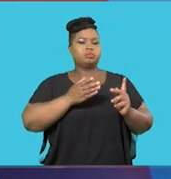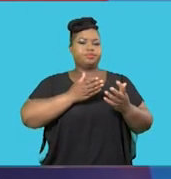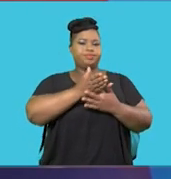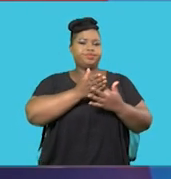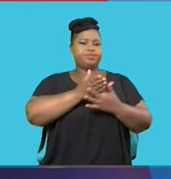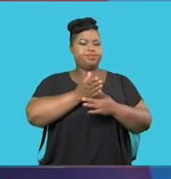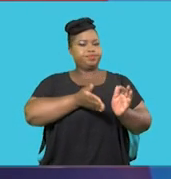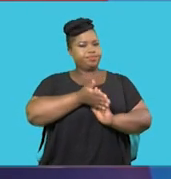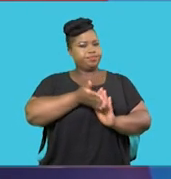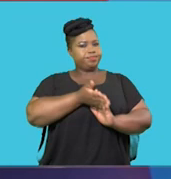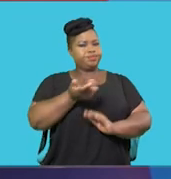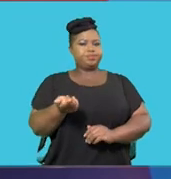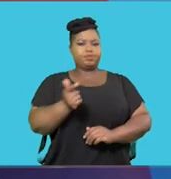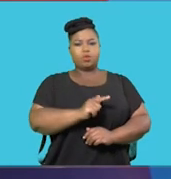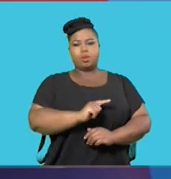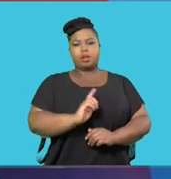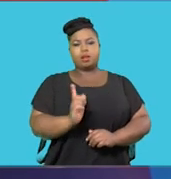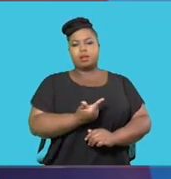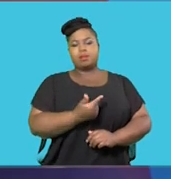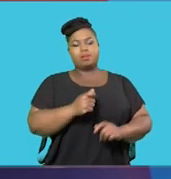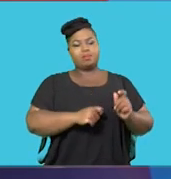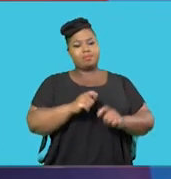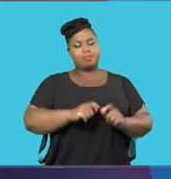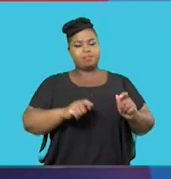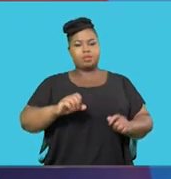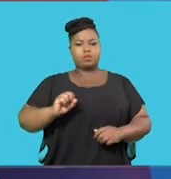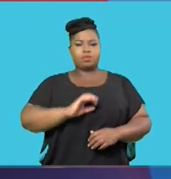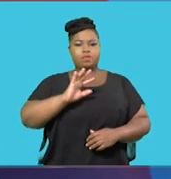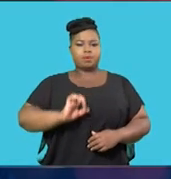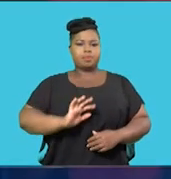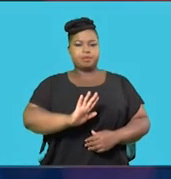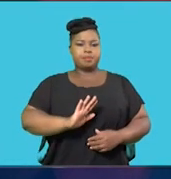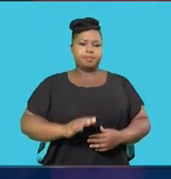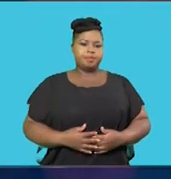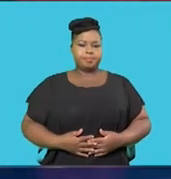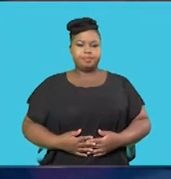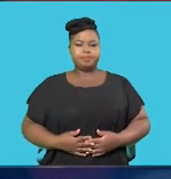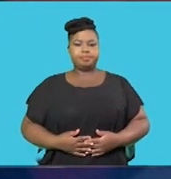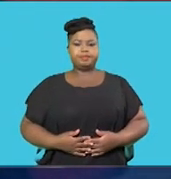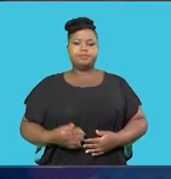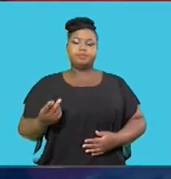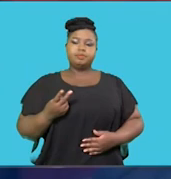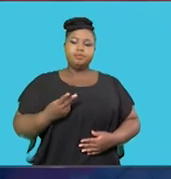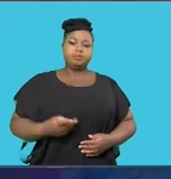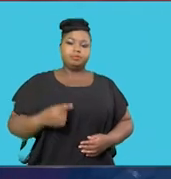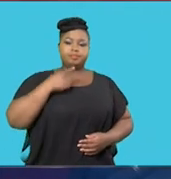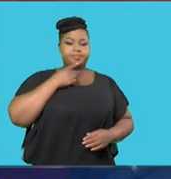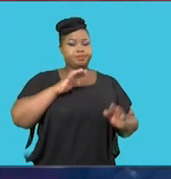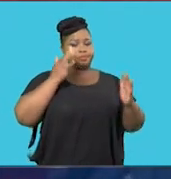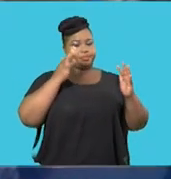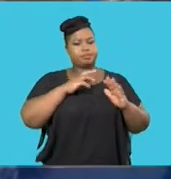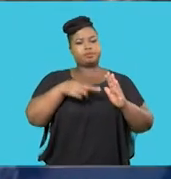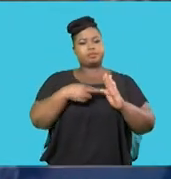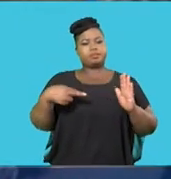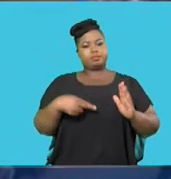access are open to all South Africans. Uhlabele phambili ngoncoma iqhaza nendima